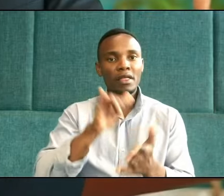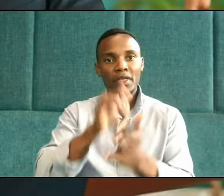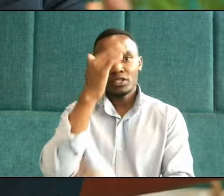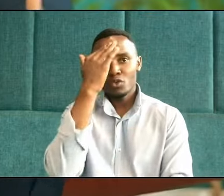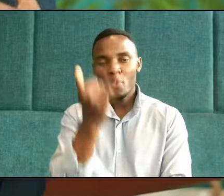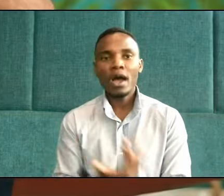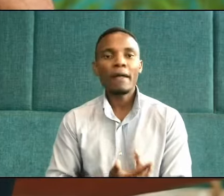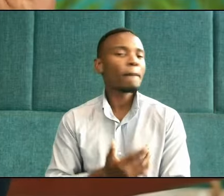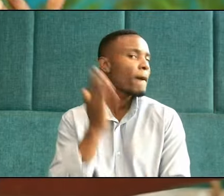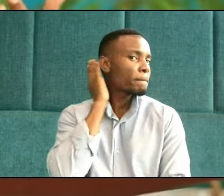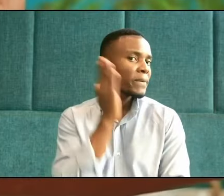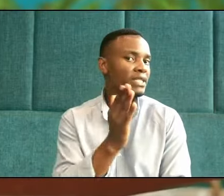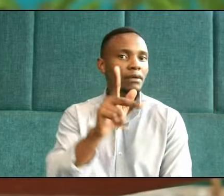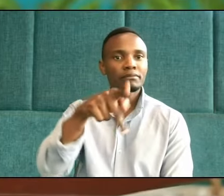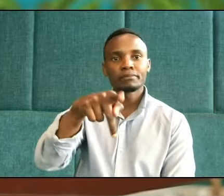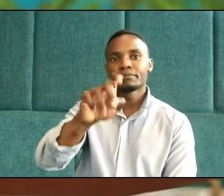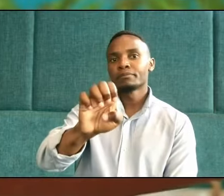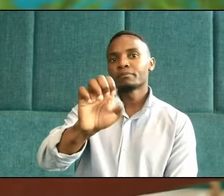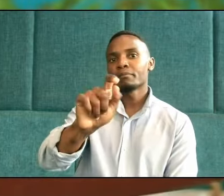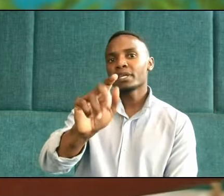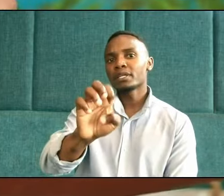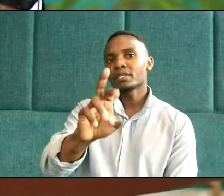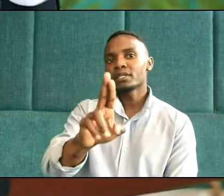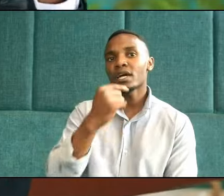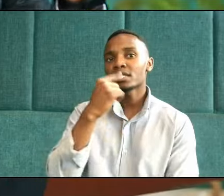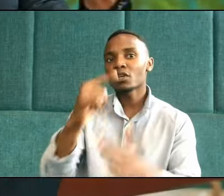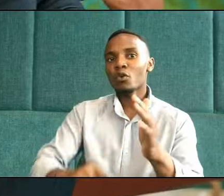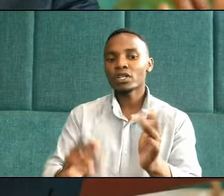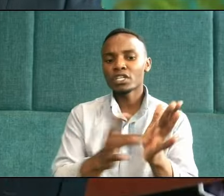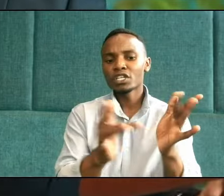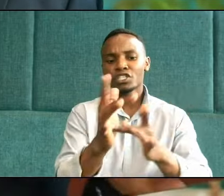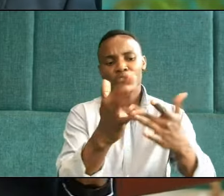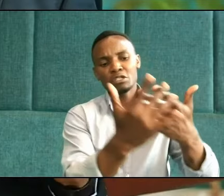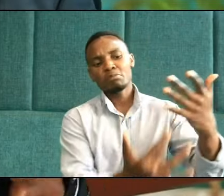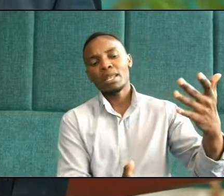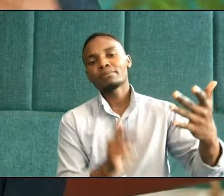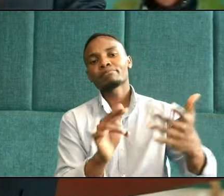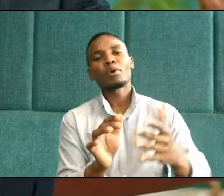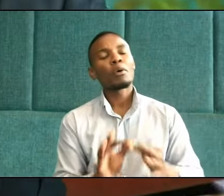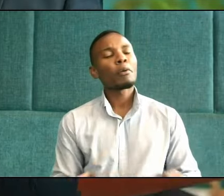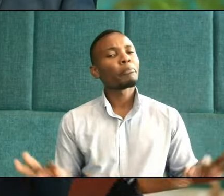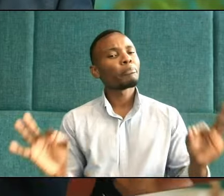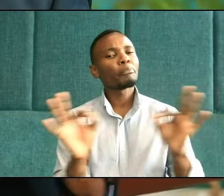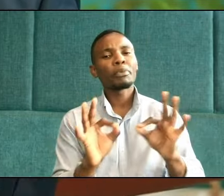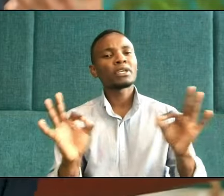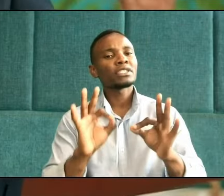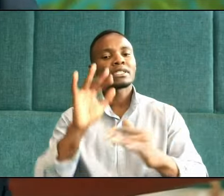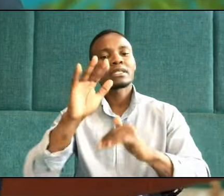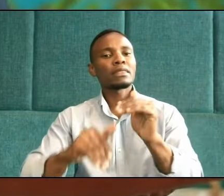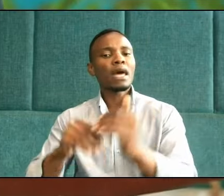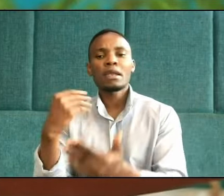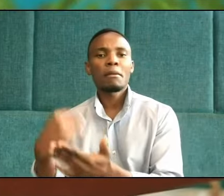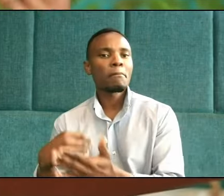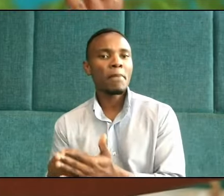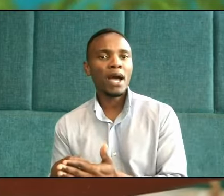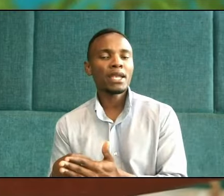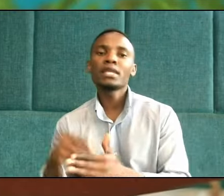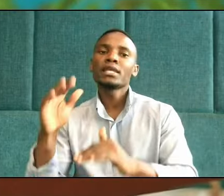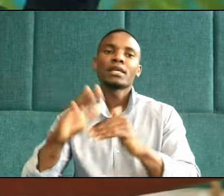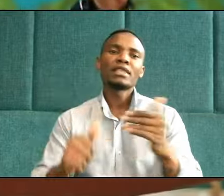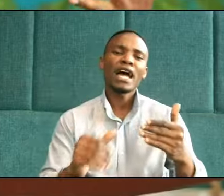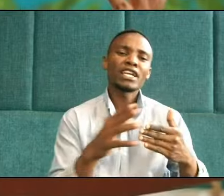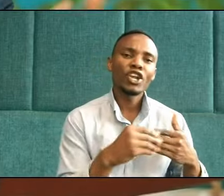say that the blood of Jesus Christ is more precious than Kenya shillings, than the dollar, than